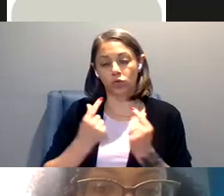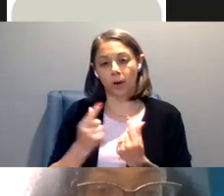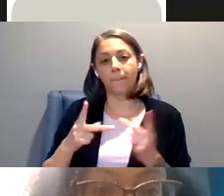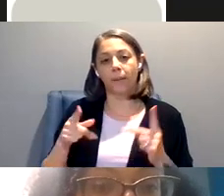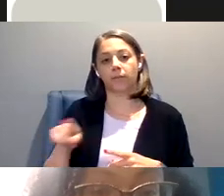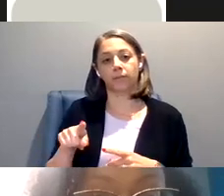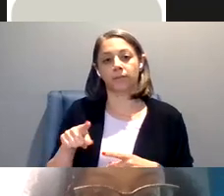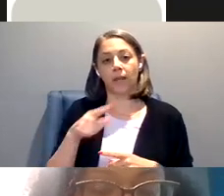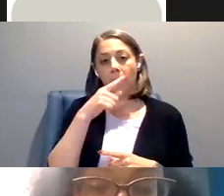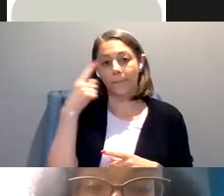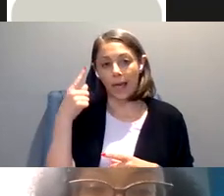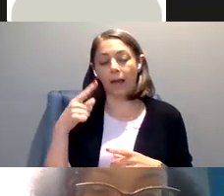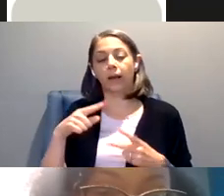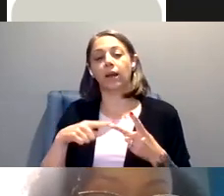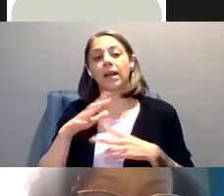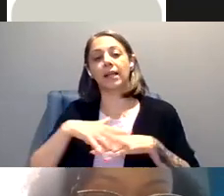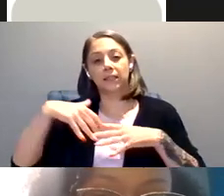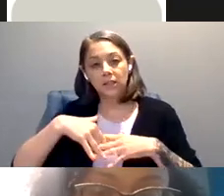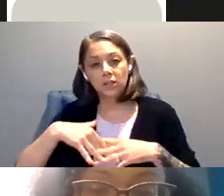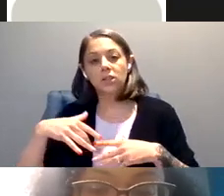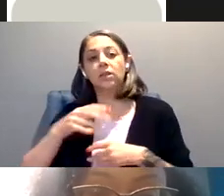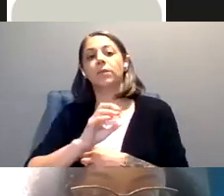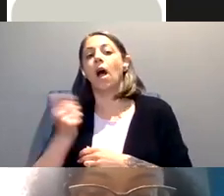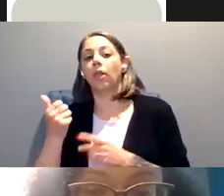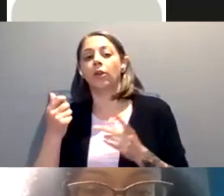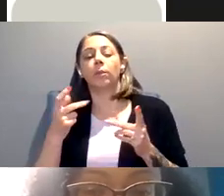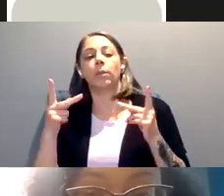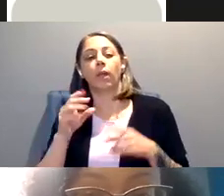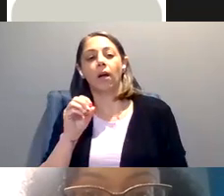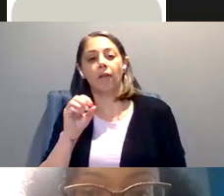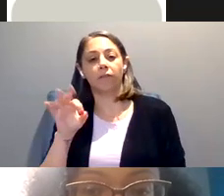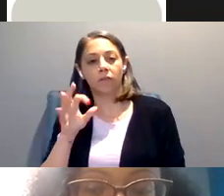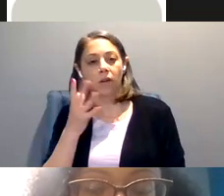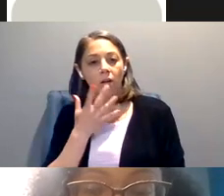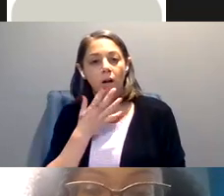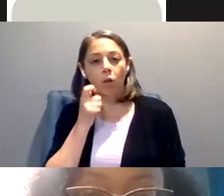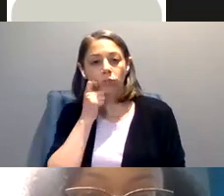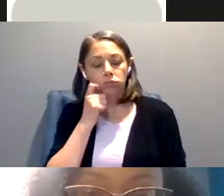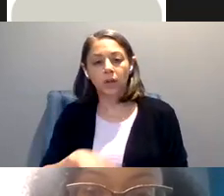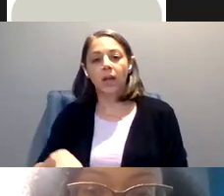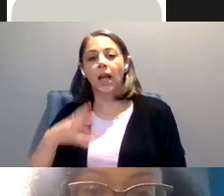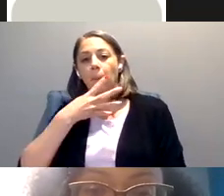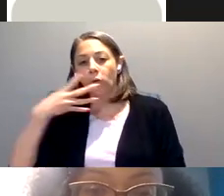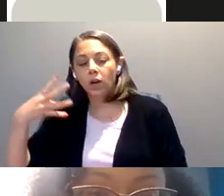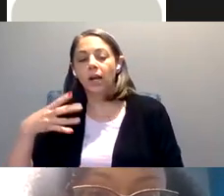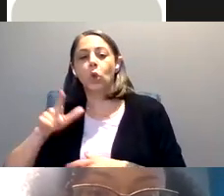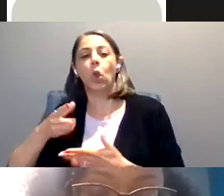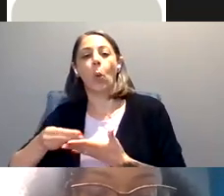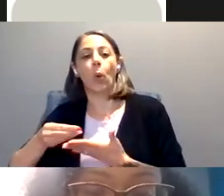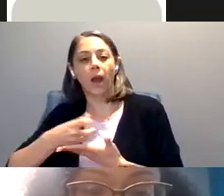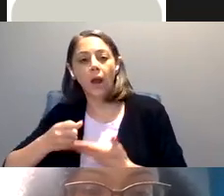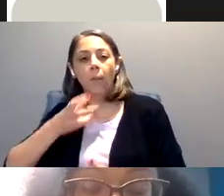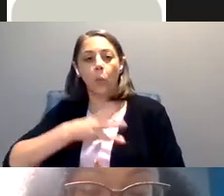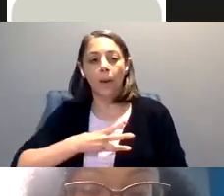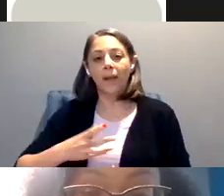are Black, Indigenous, from other communities of color, immigrants, low income, majority women-owned enterprises, veterans,